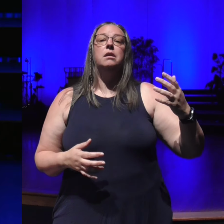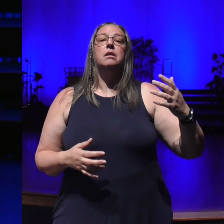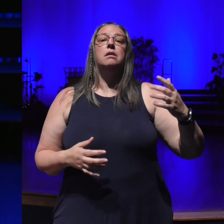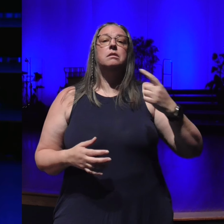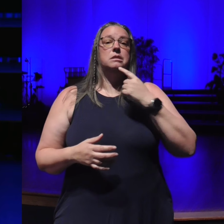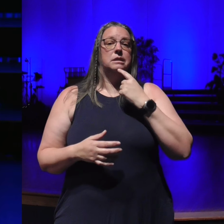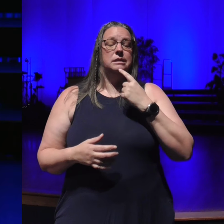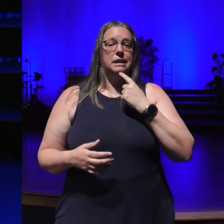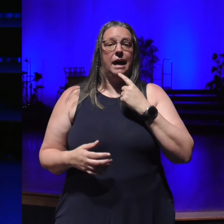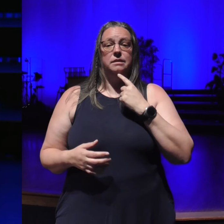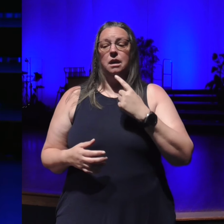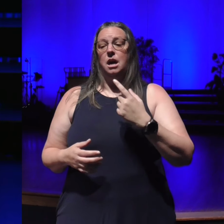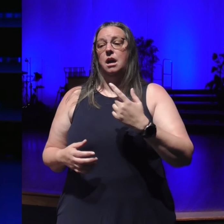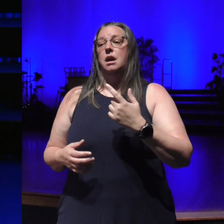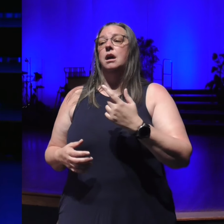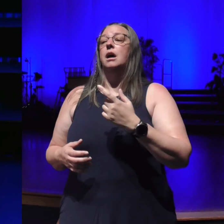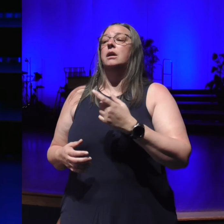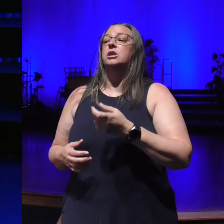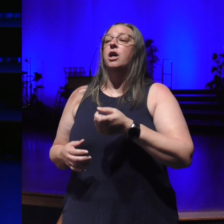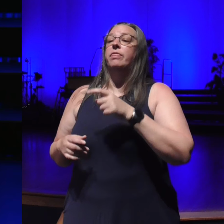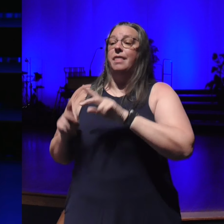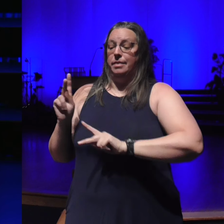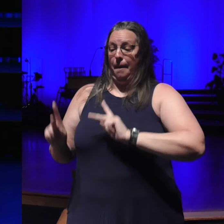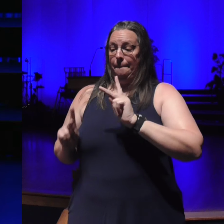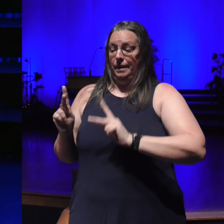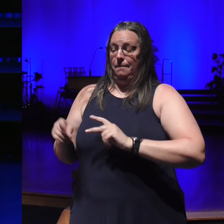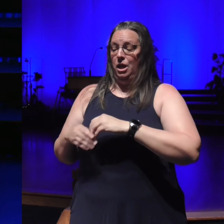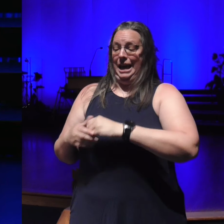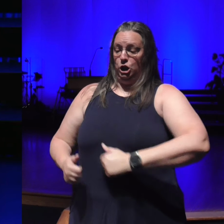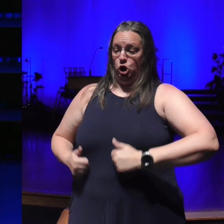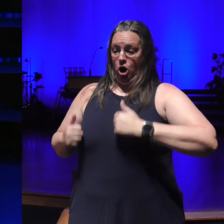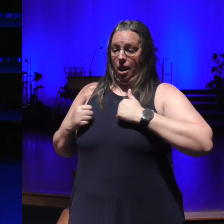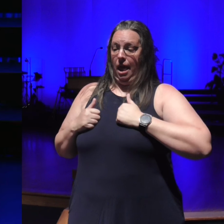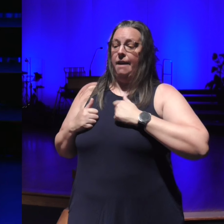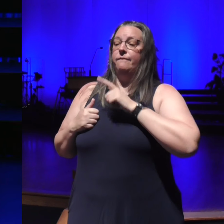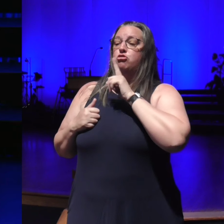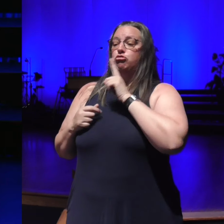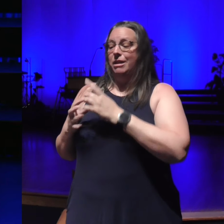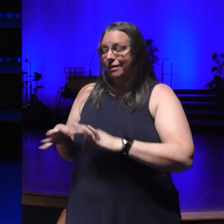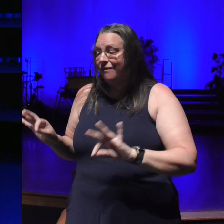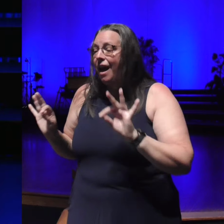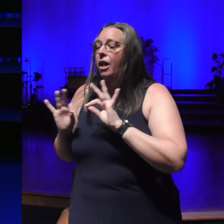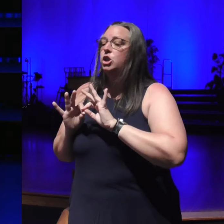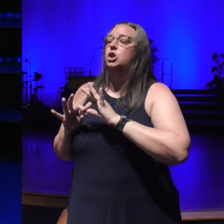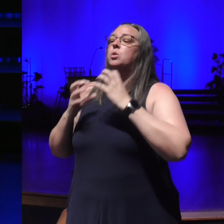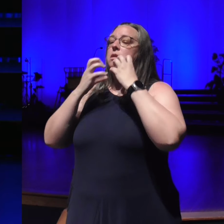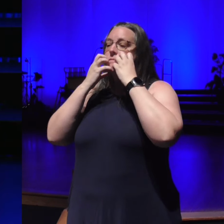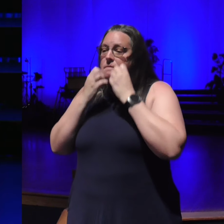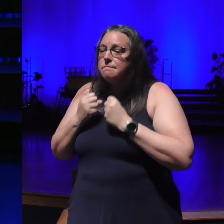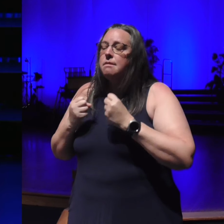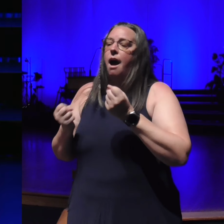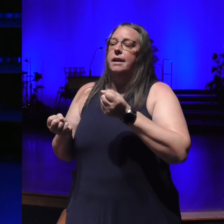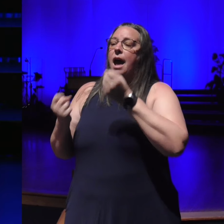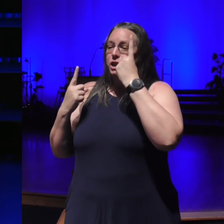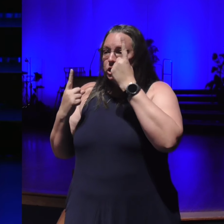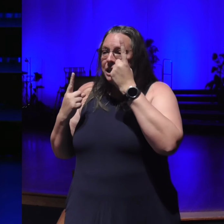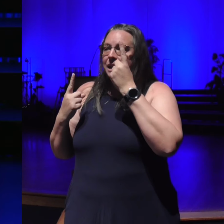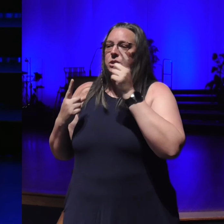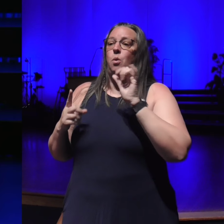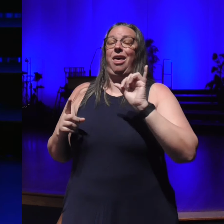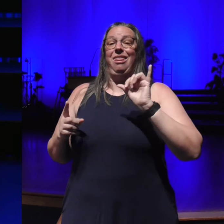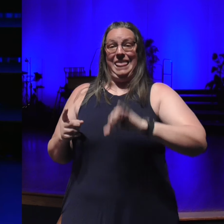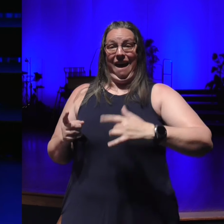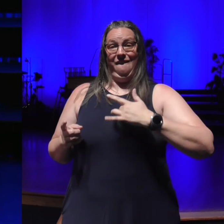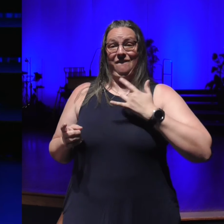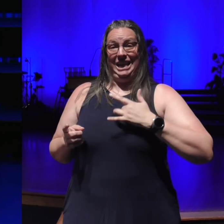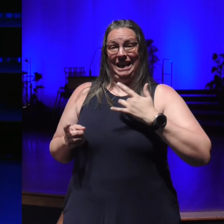you, value you, and love you is what makes life worth living. This